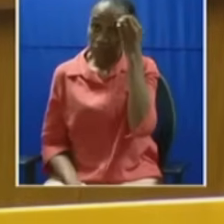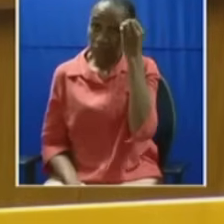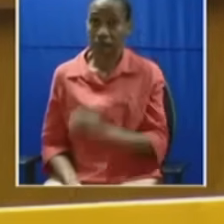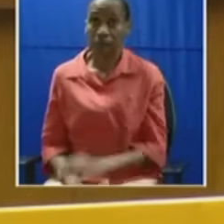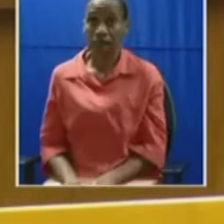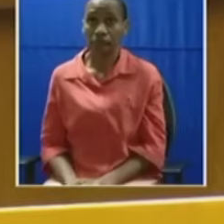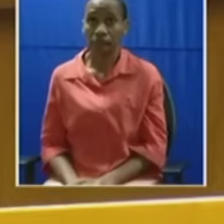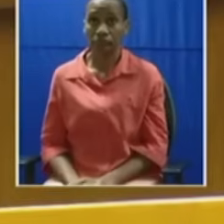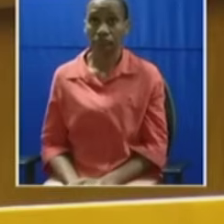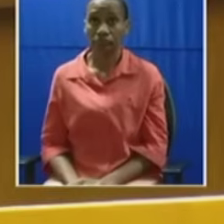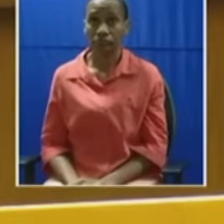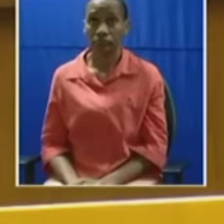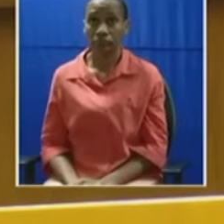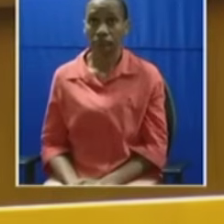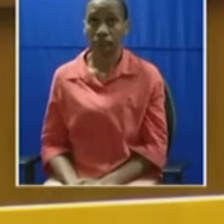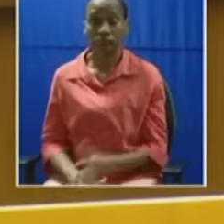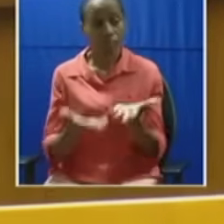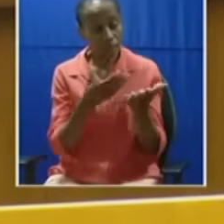Mr. President,